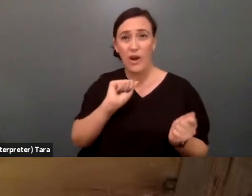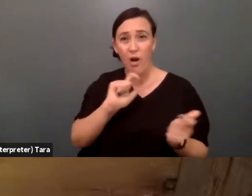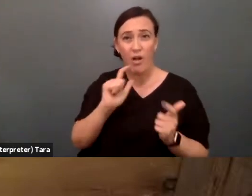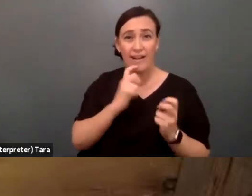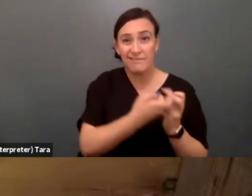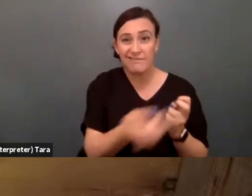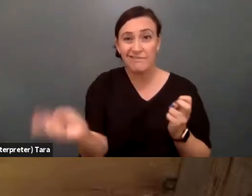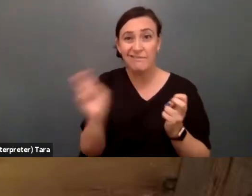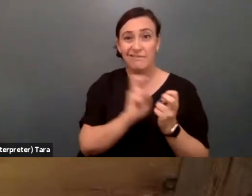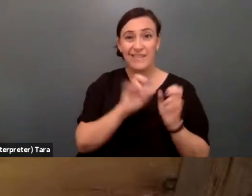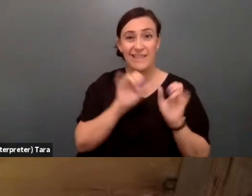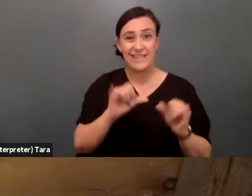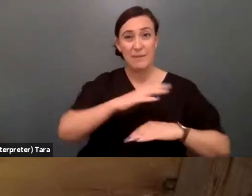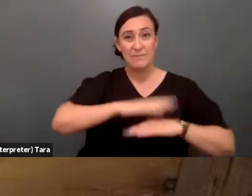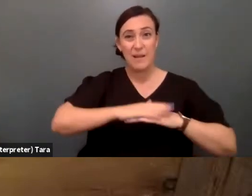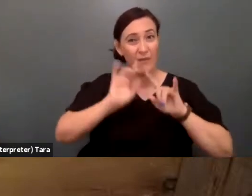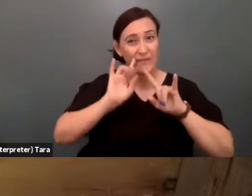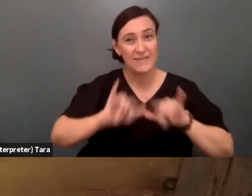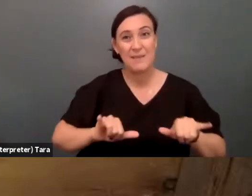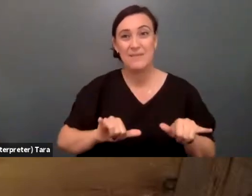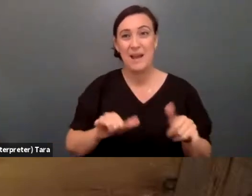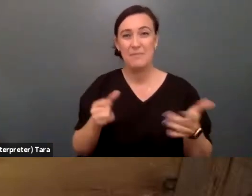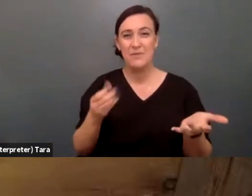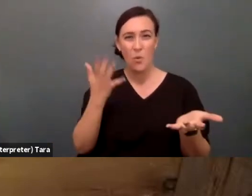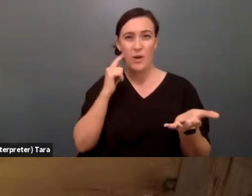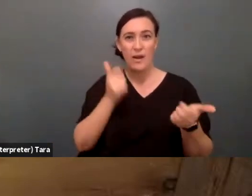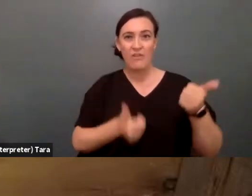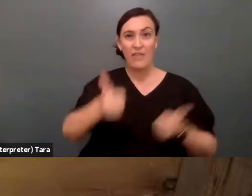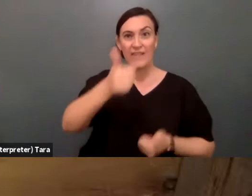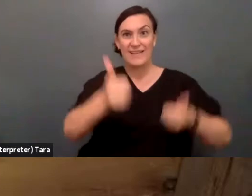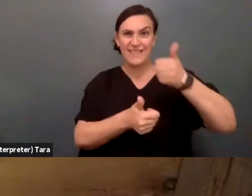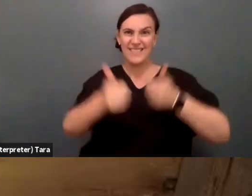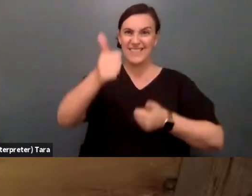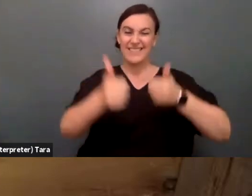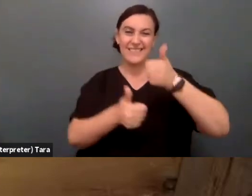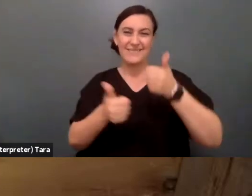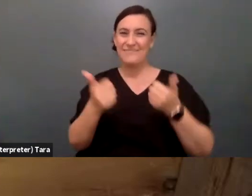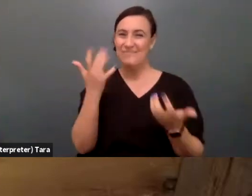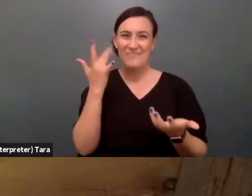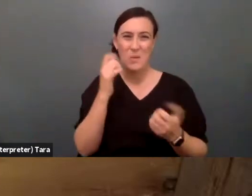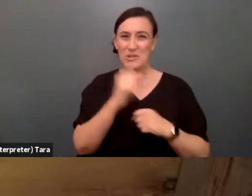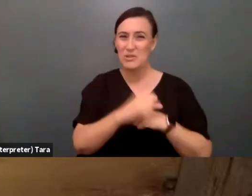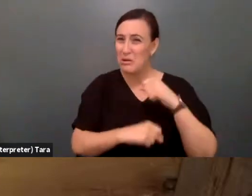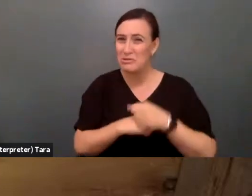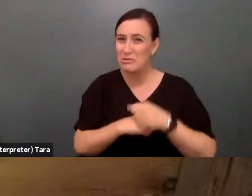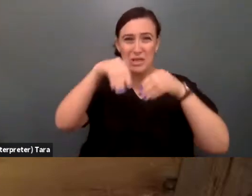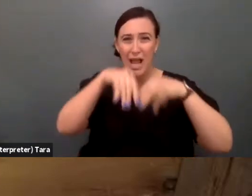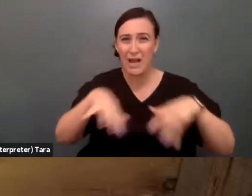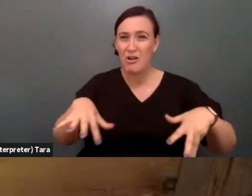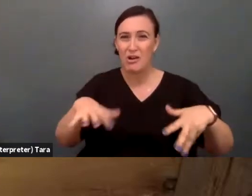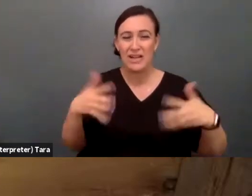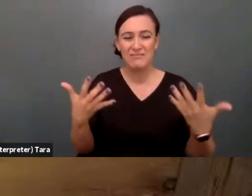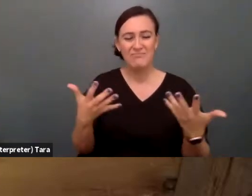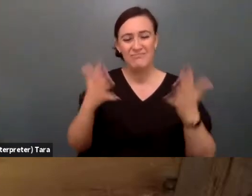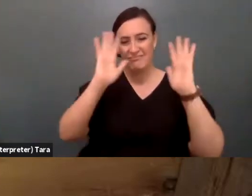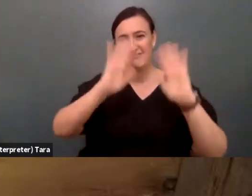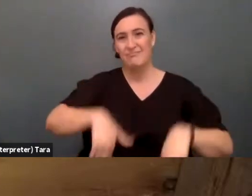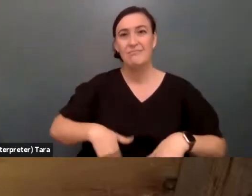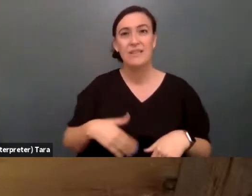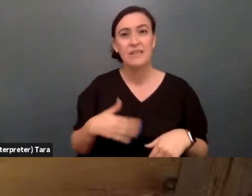same conference room table. So why do we have all these different structures and hierarchies? What would it look like if we